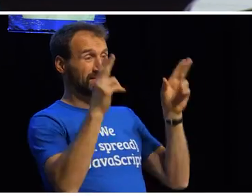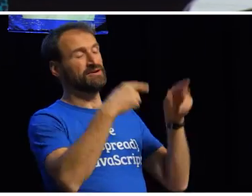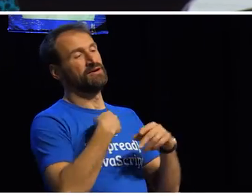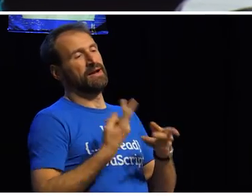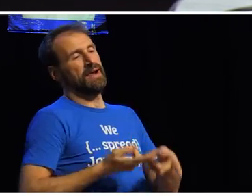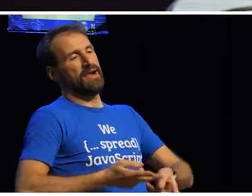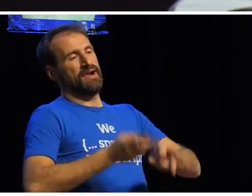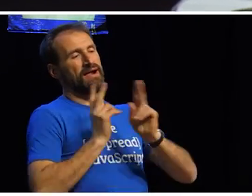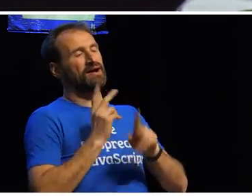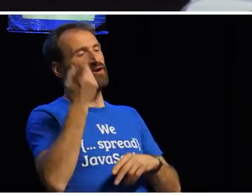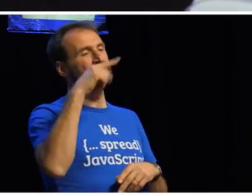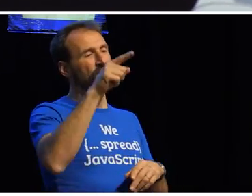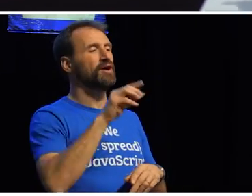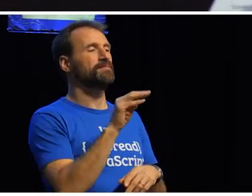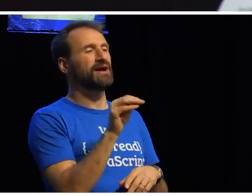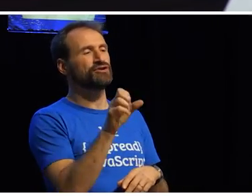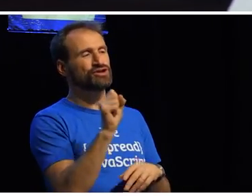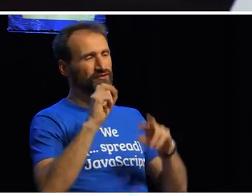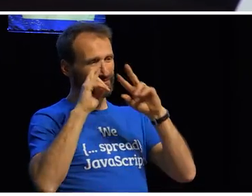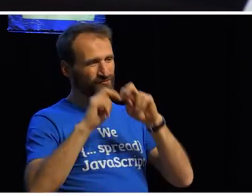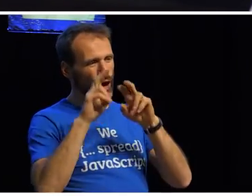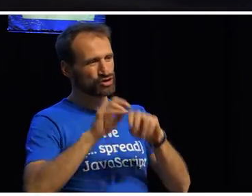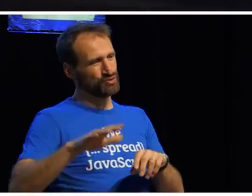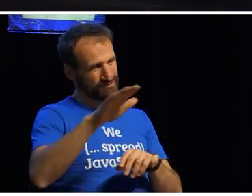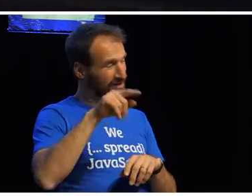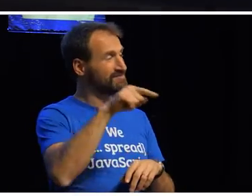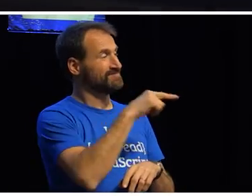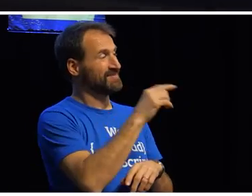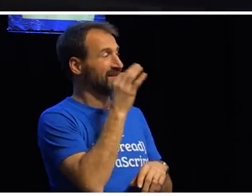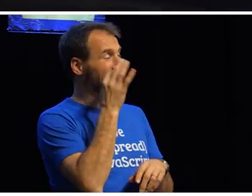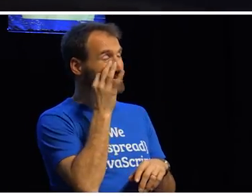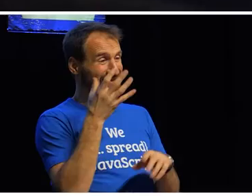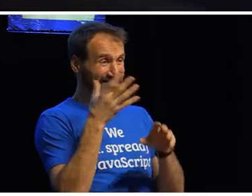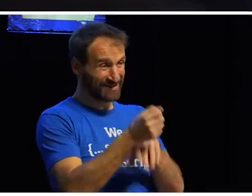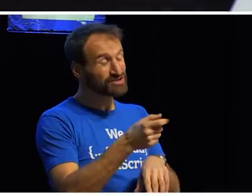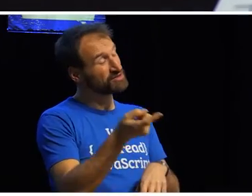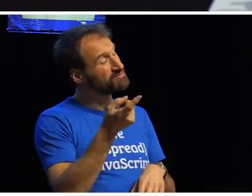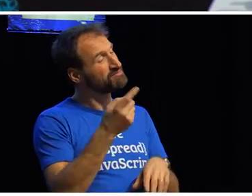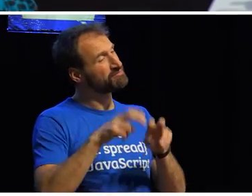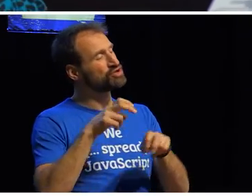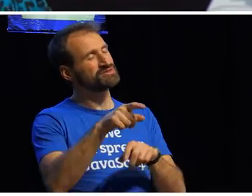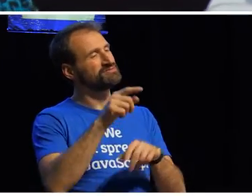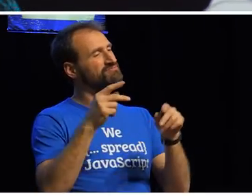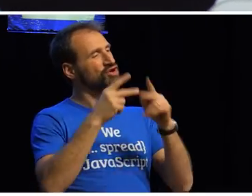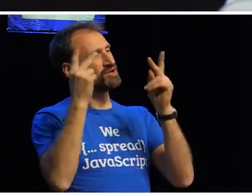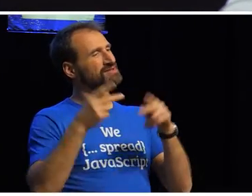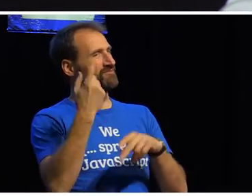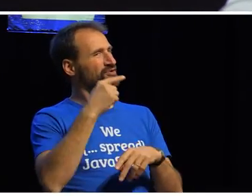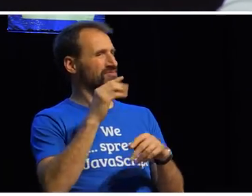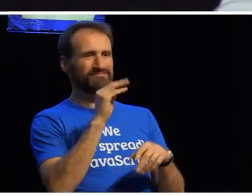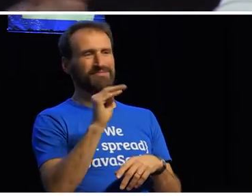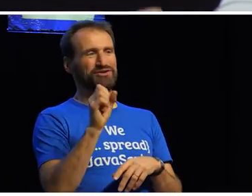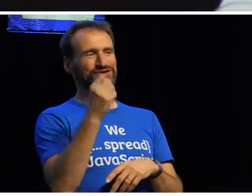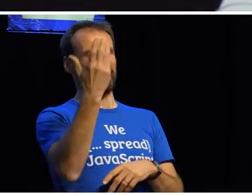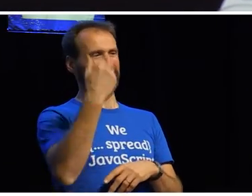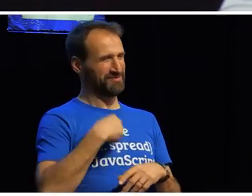research. So the KittyDAR itself is using the concept from Microsoft. And I find it's really cool that company, you know,